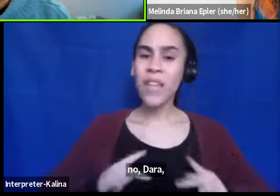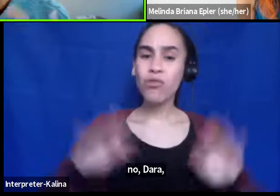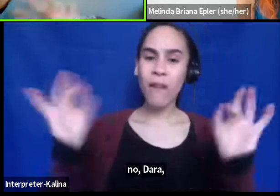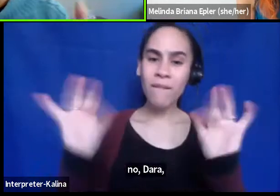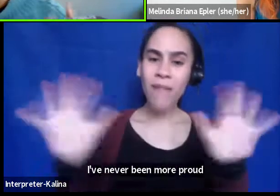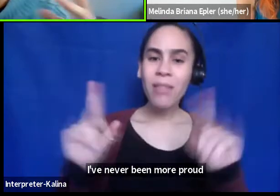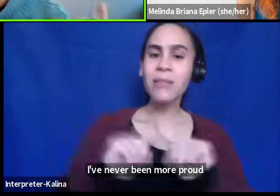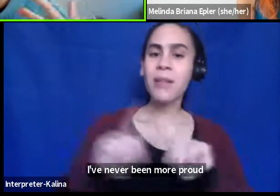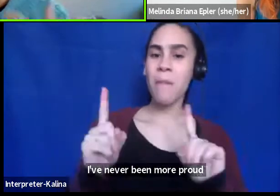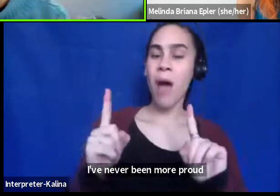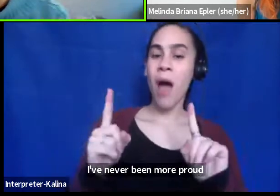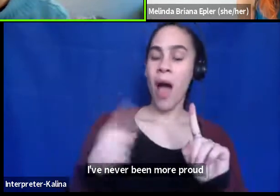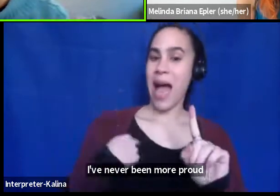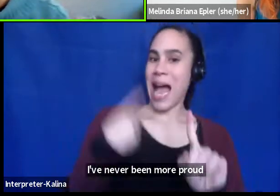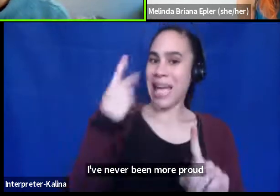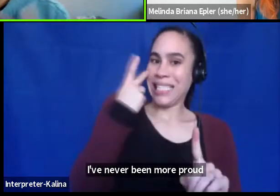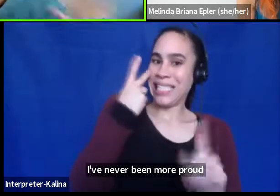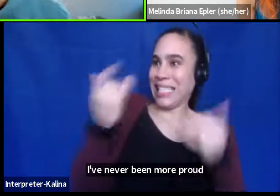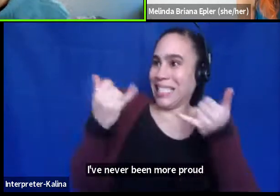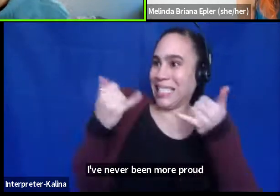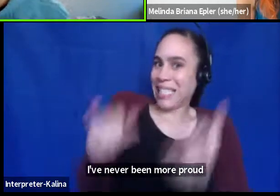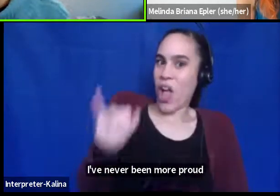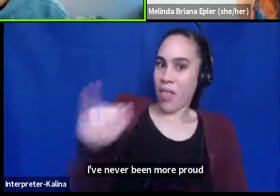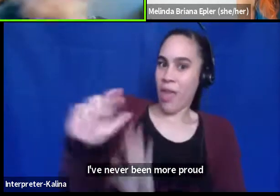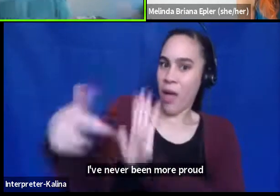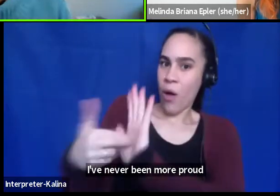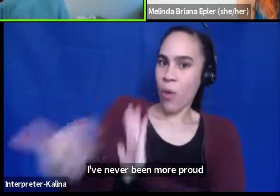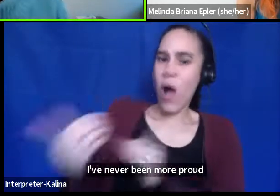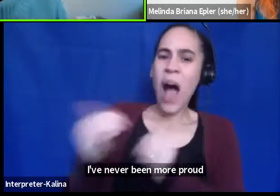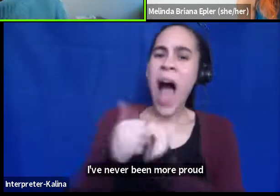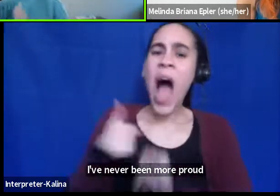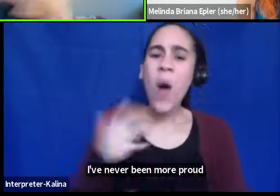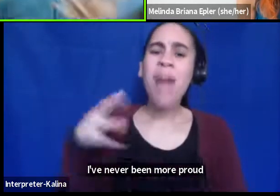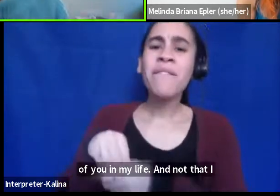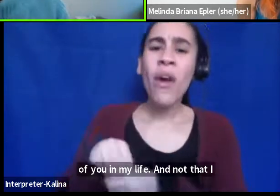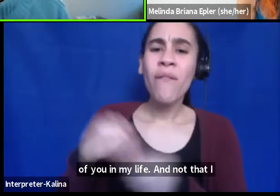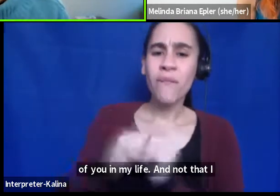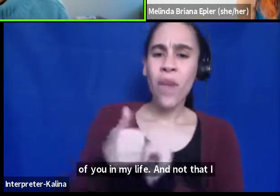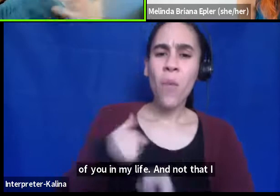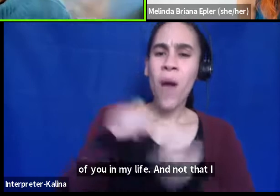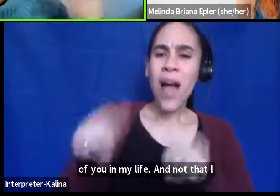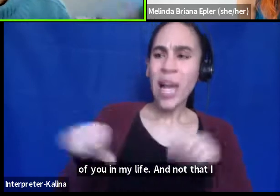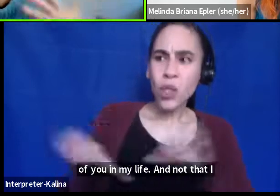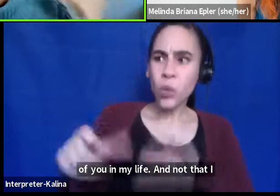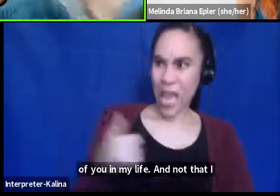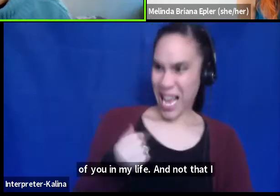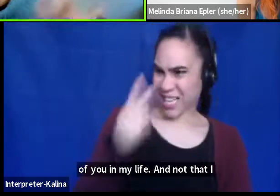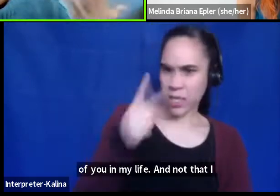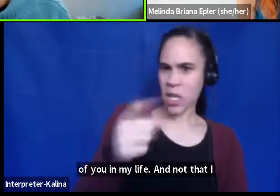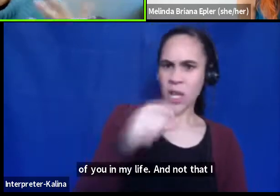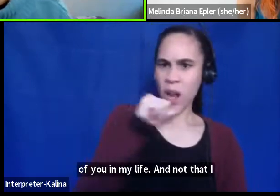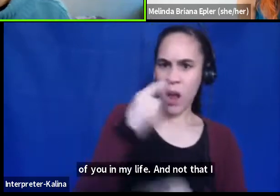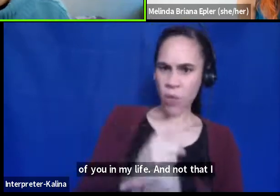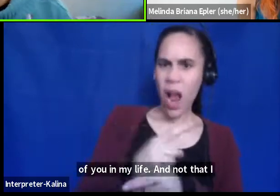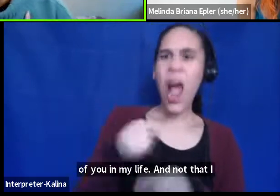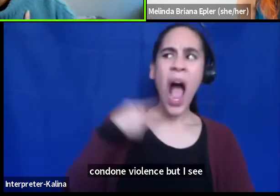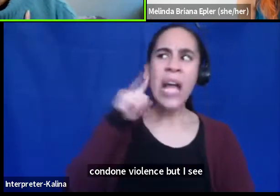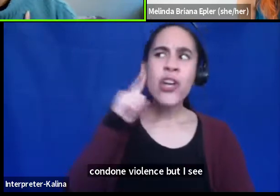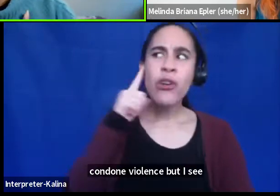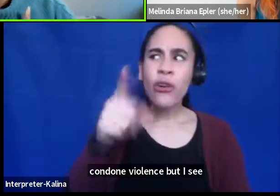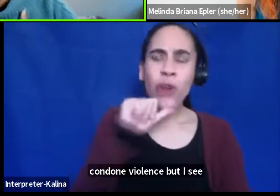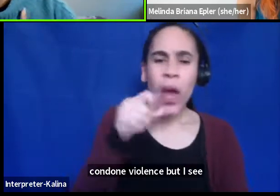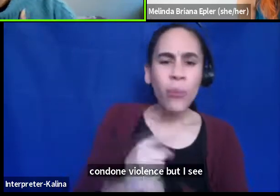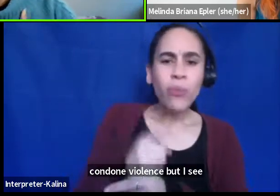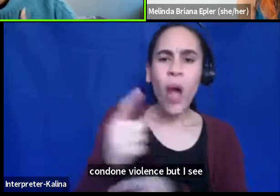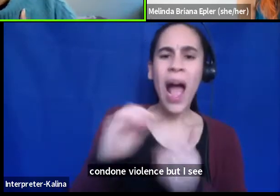lot still in that role, is like, how can I step in? How can I do something when I see something that's not right? When I hear something that's not right,